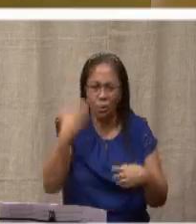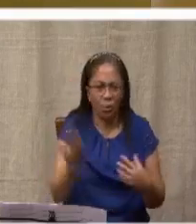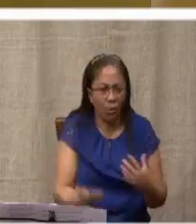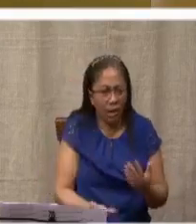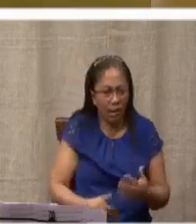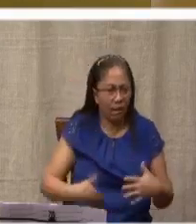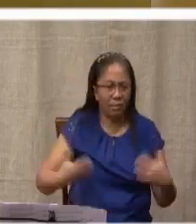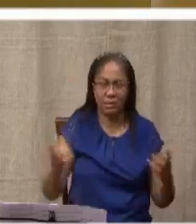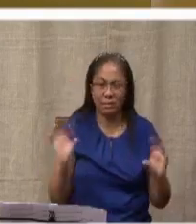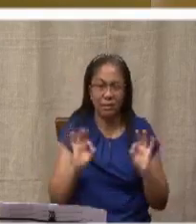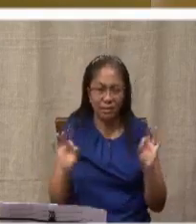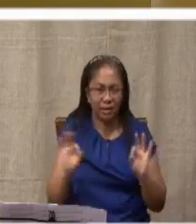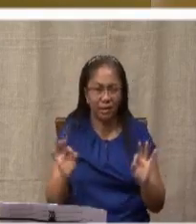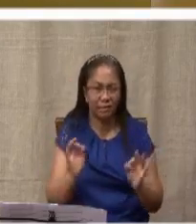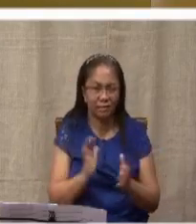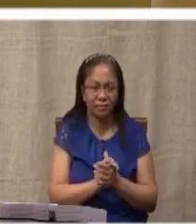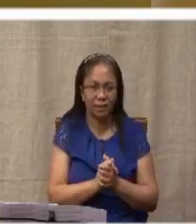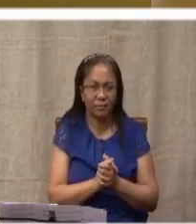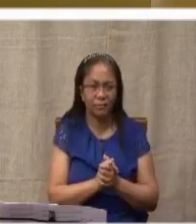be had